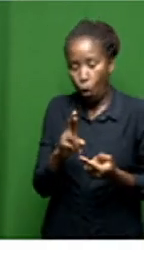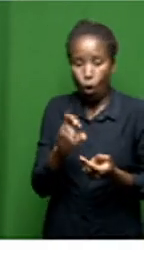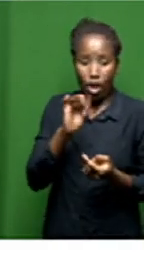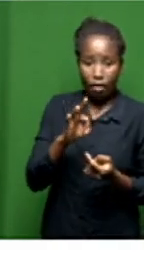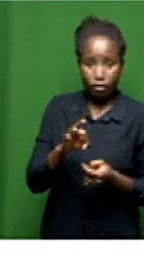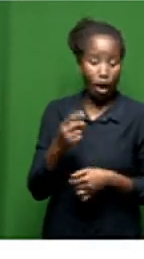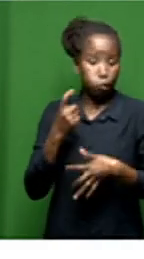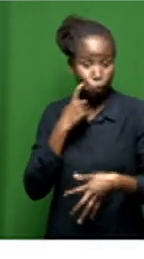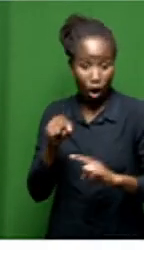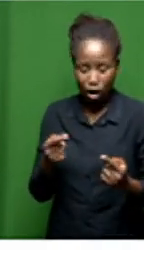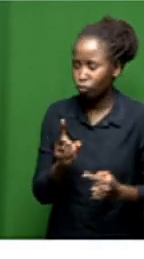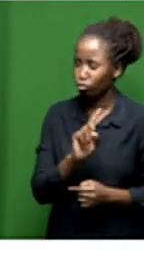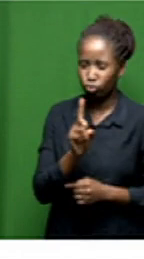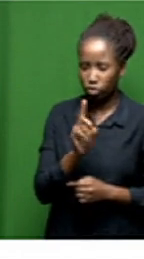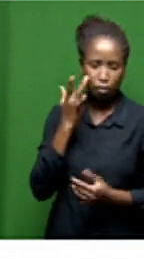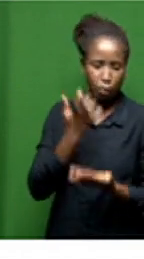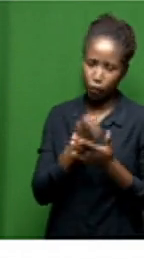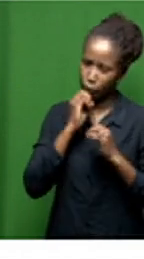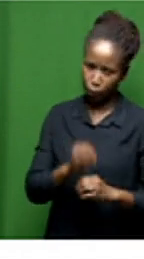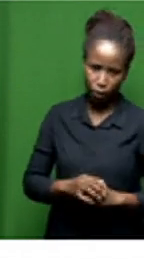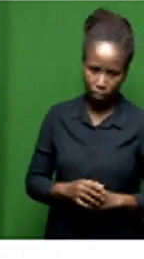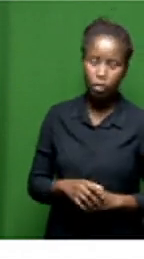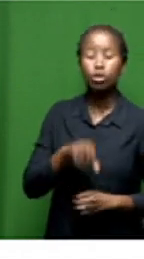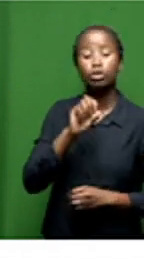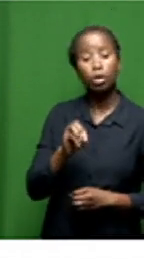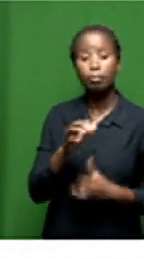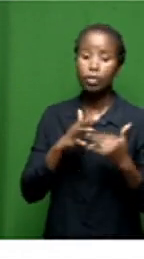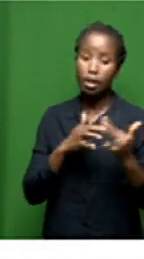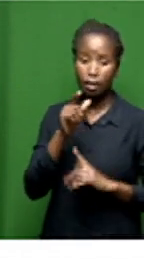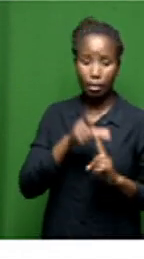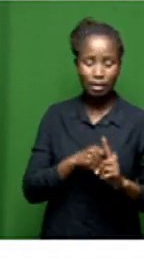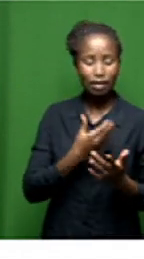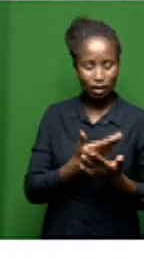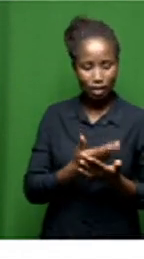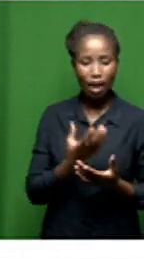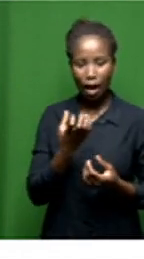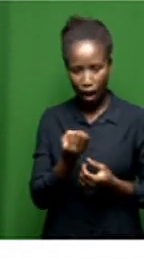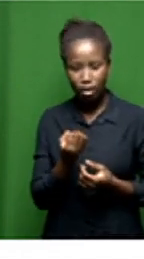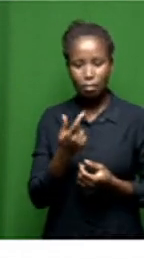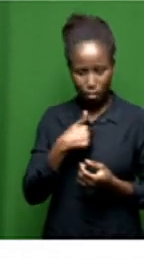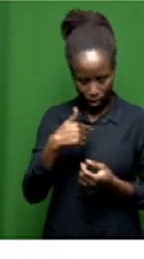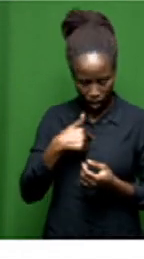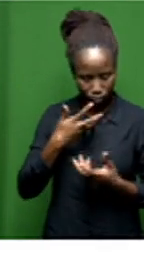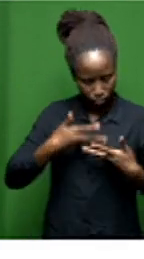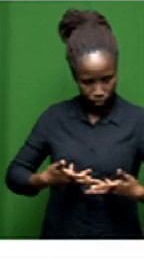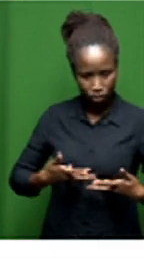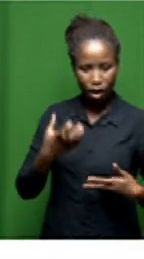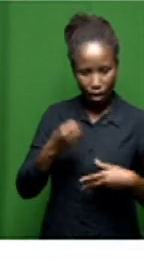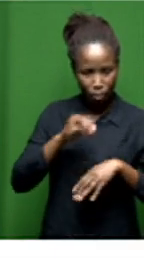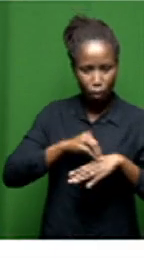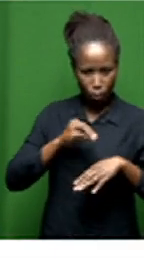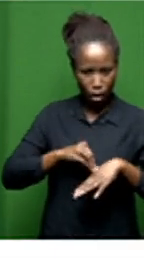person by itself can attain any disease. I'm talking to you, Sakani. I might be suffering from an